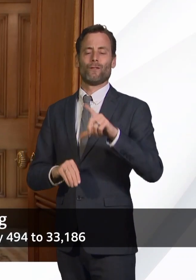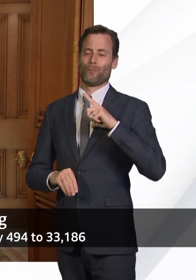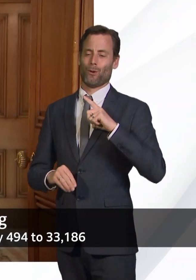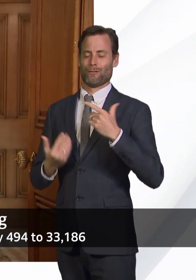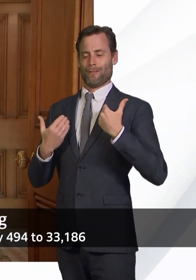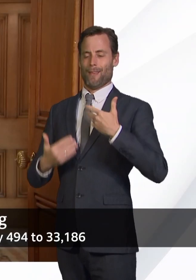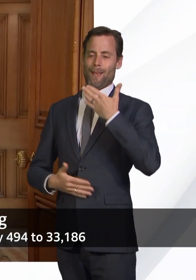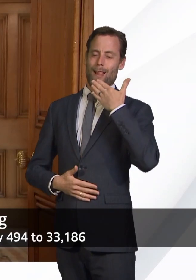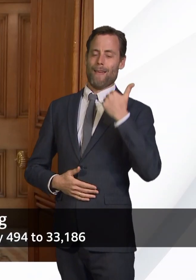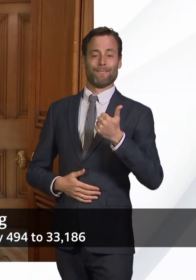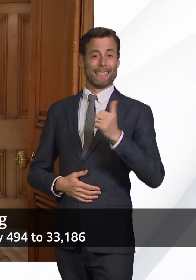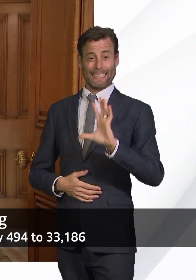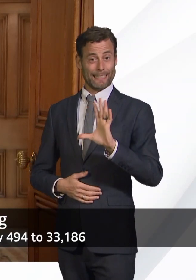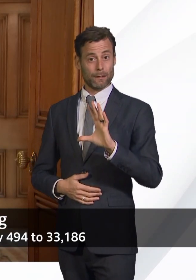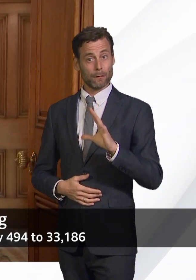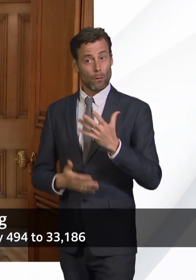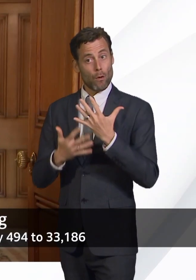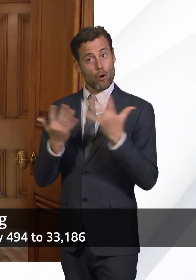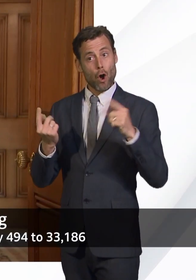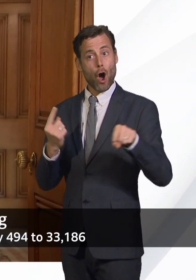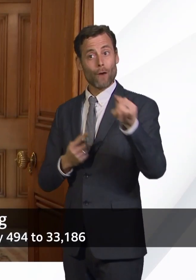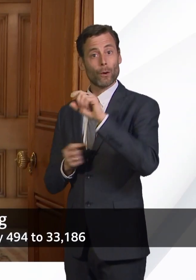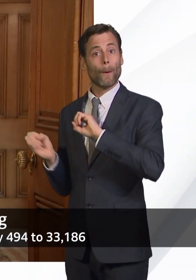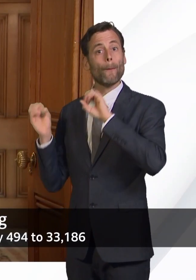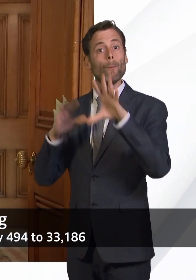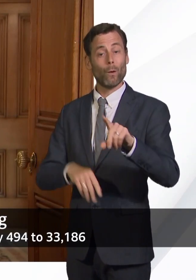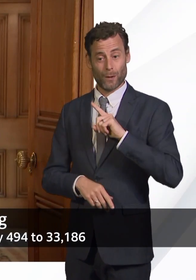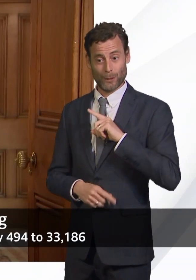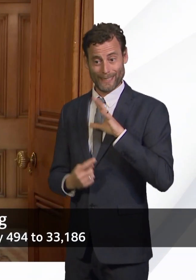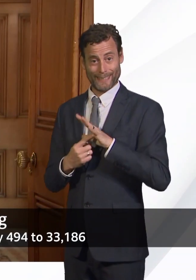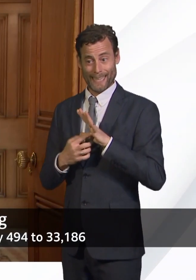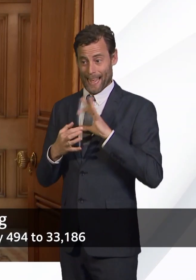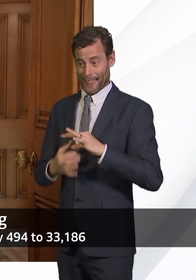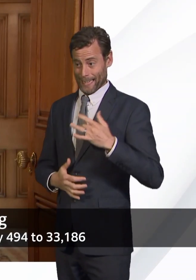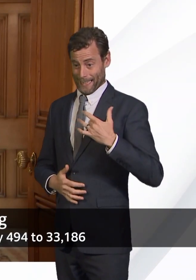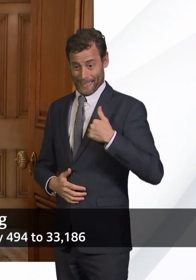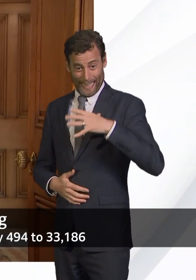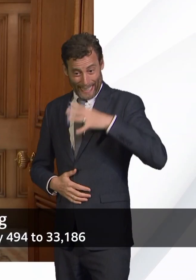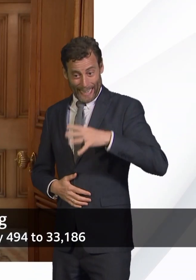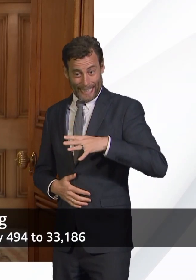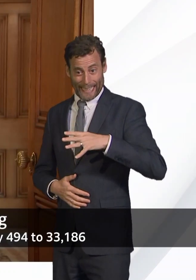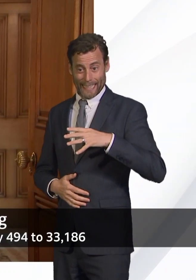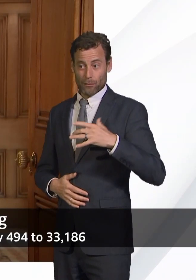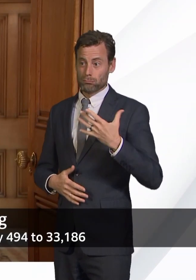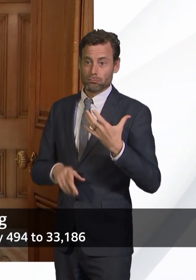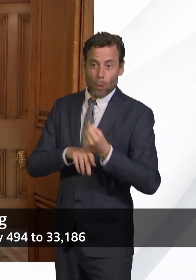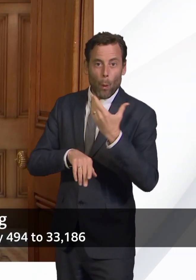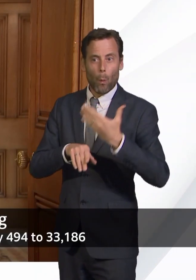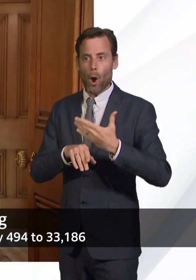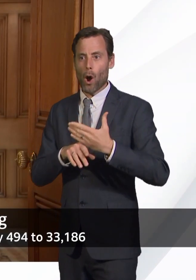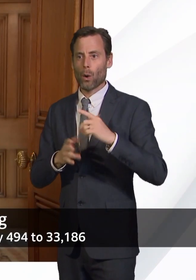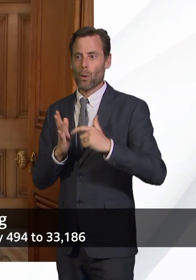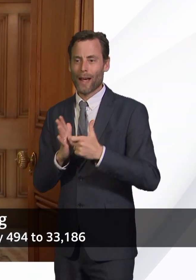their personal circumstances change. The changes that I've announced today are happening safely in order to